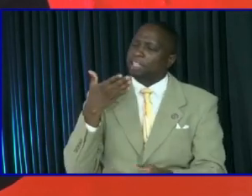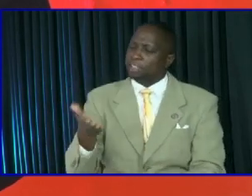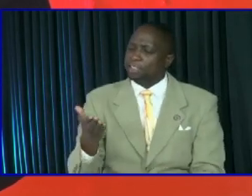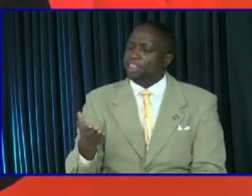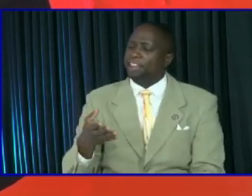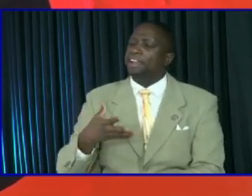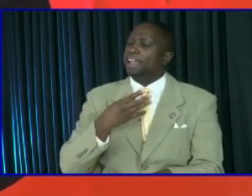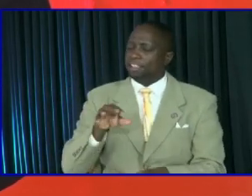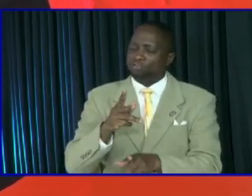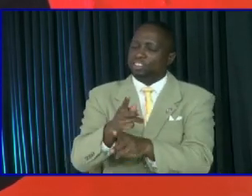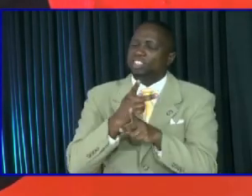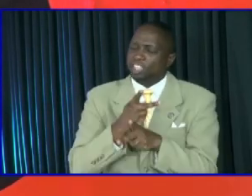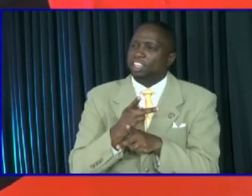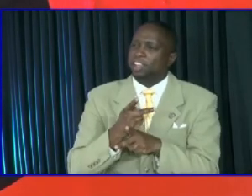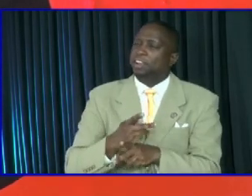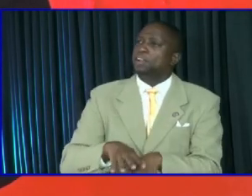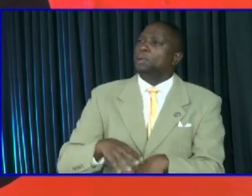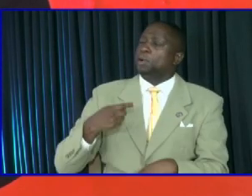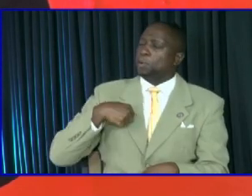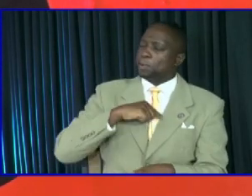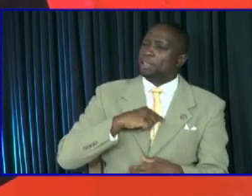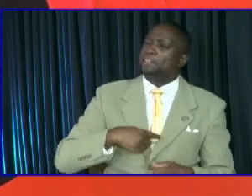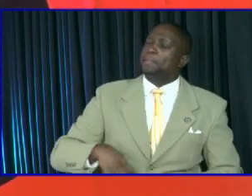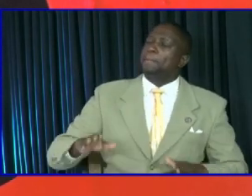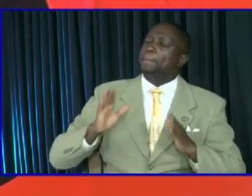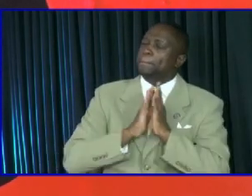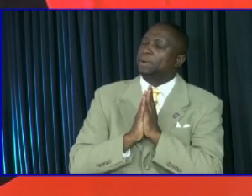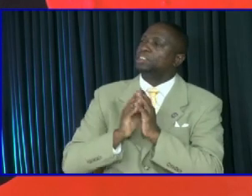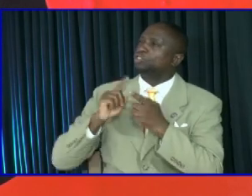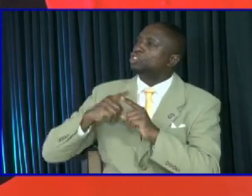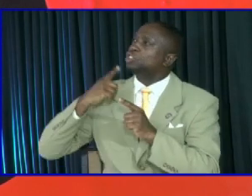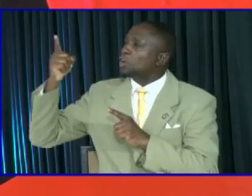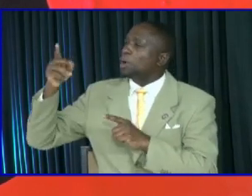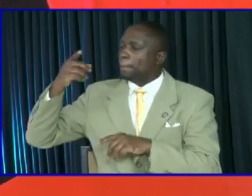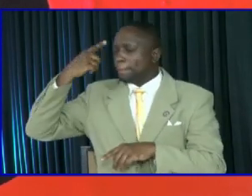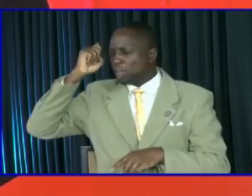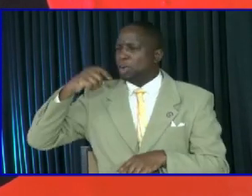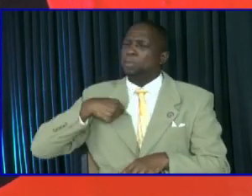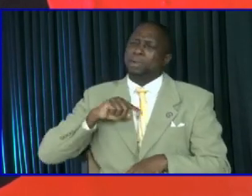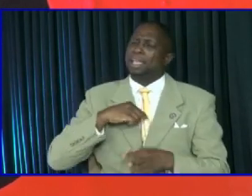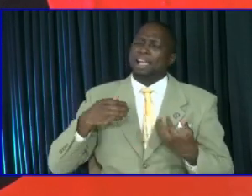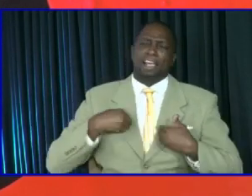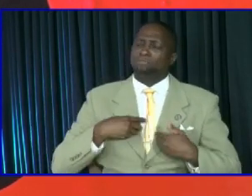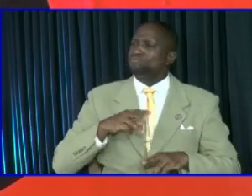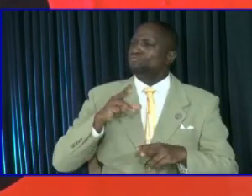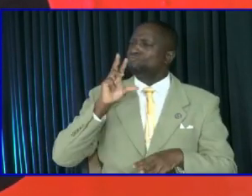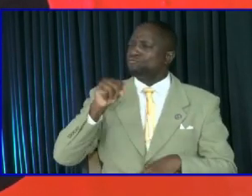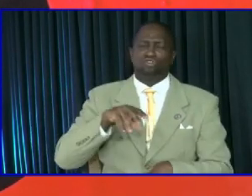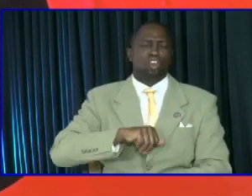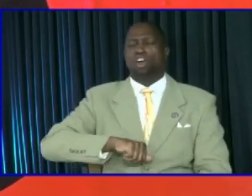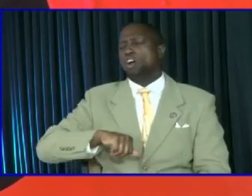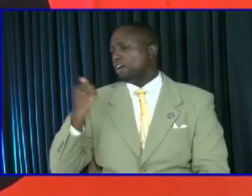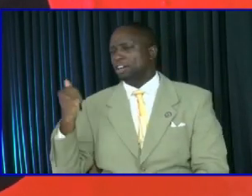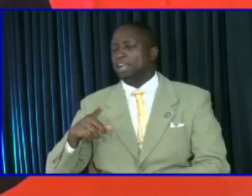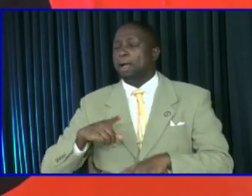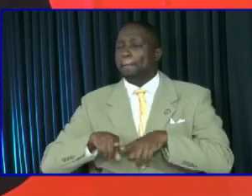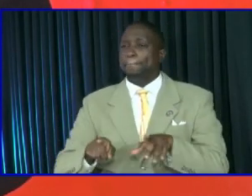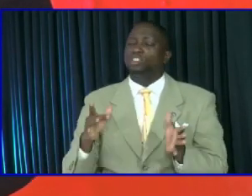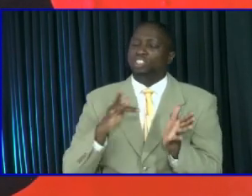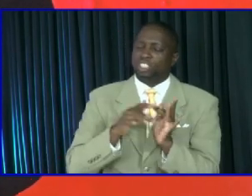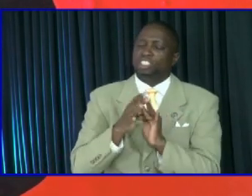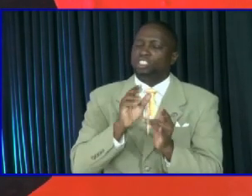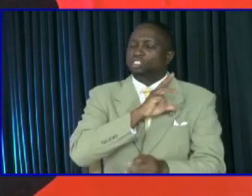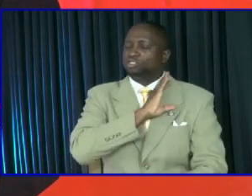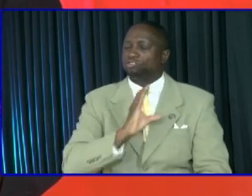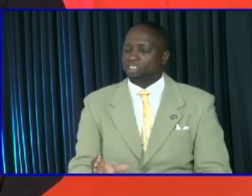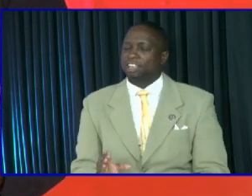come to you, Heavenly Father, because we have none other to turn to but to Jesus Christ, our Lord. And so, God, as